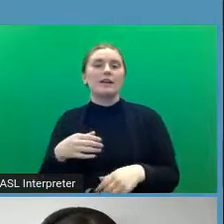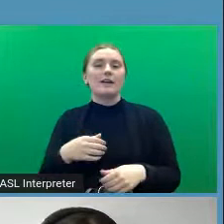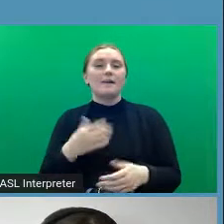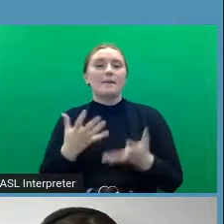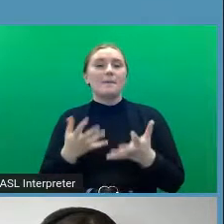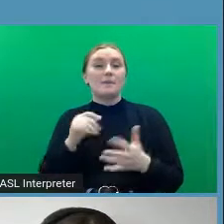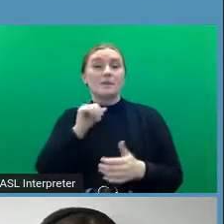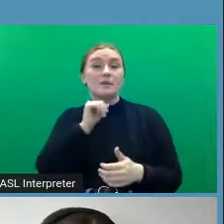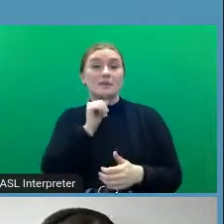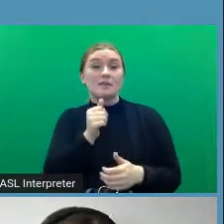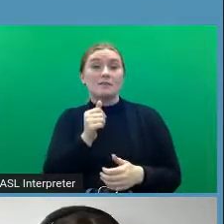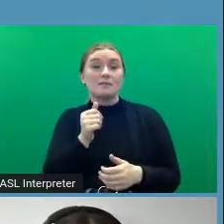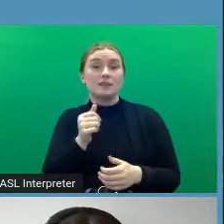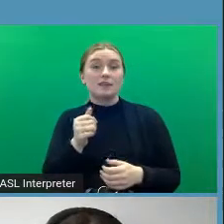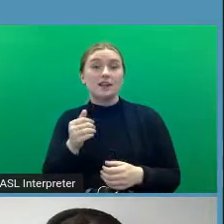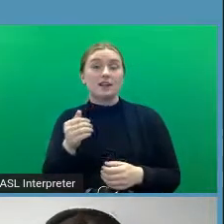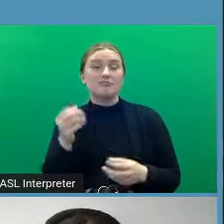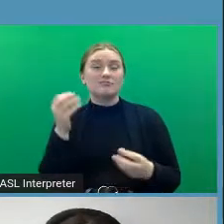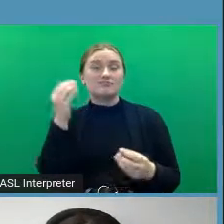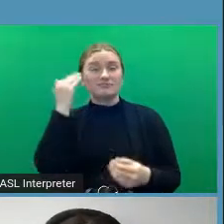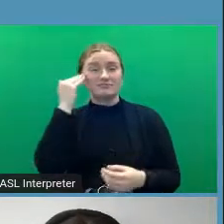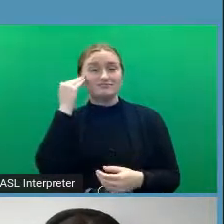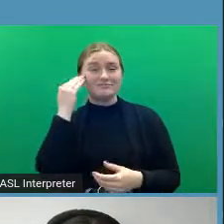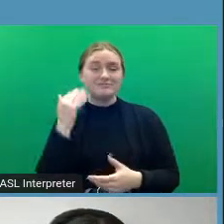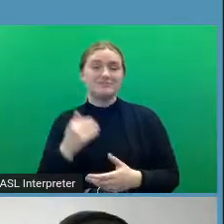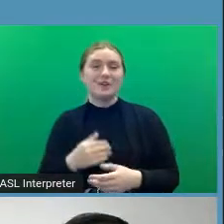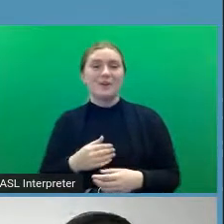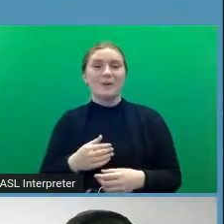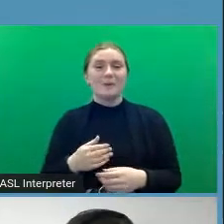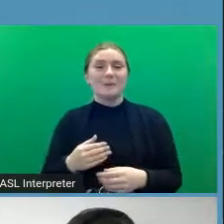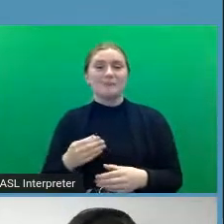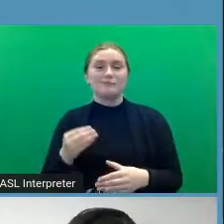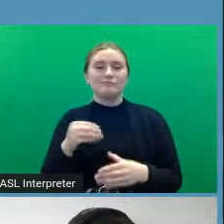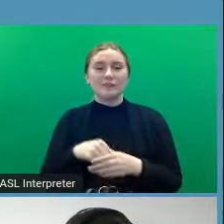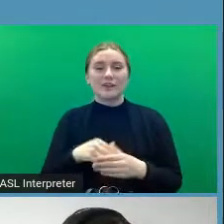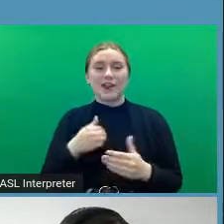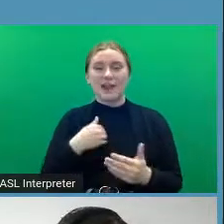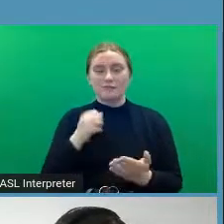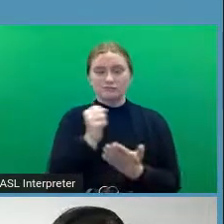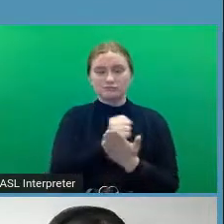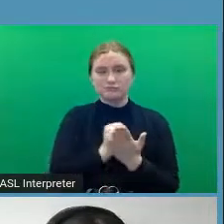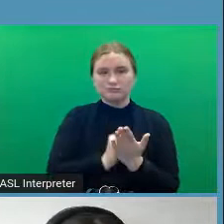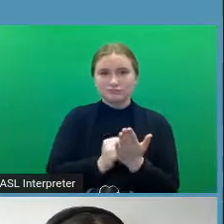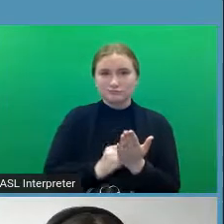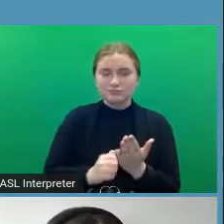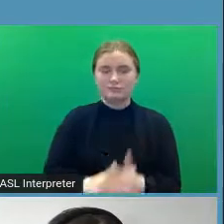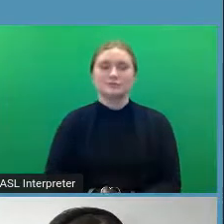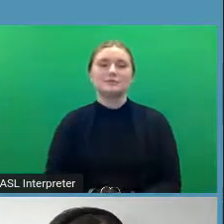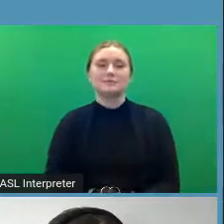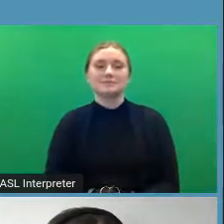to be described yet because you don't have everything scripted out. And so